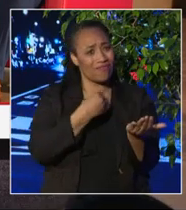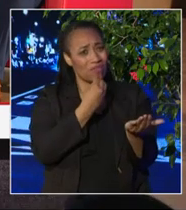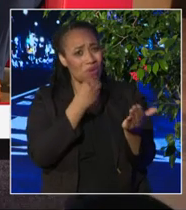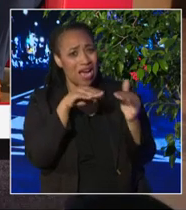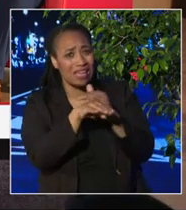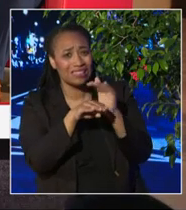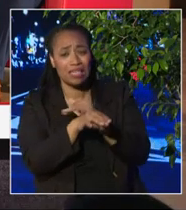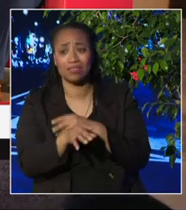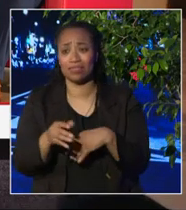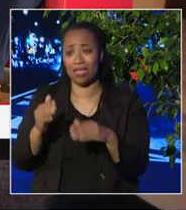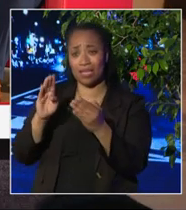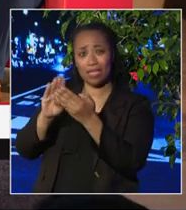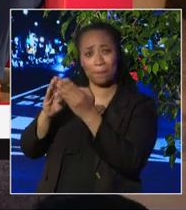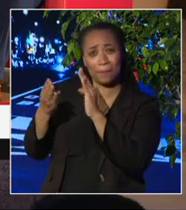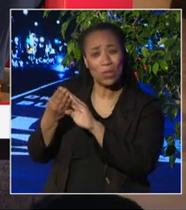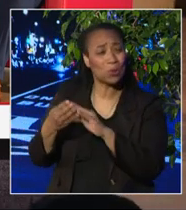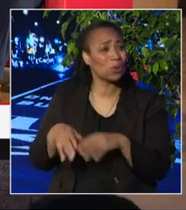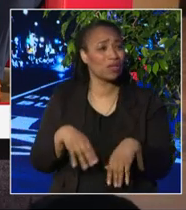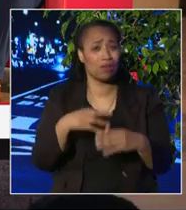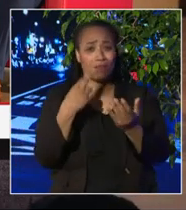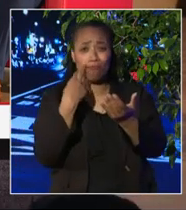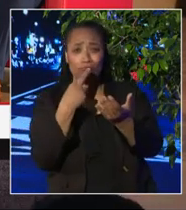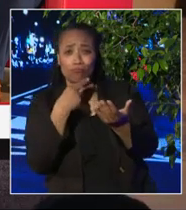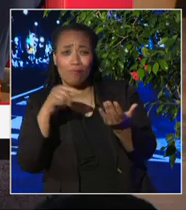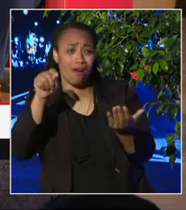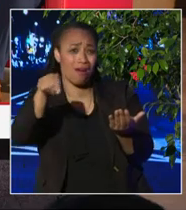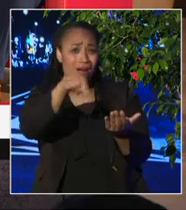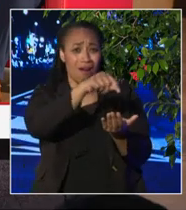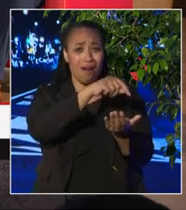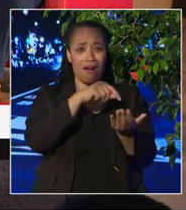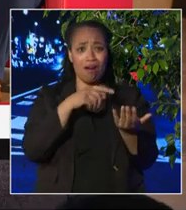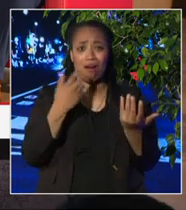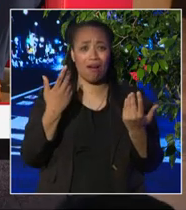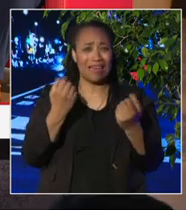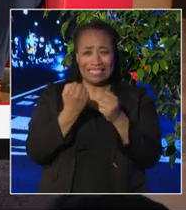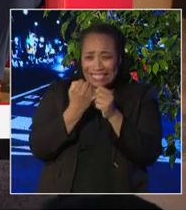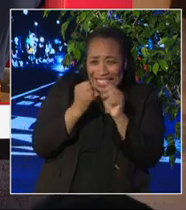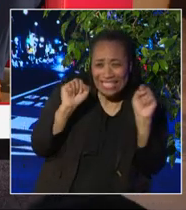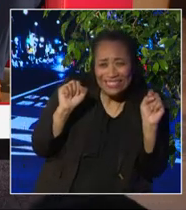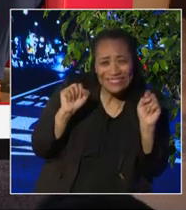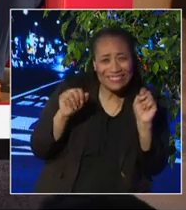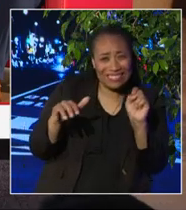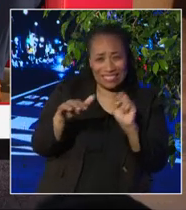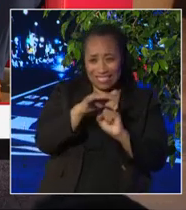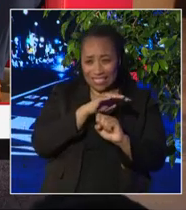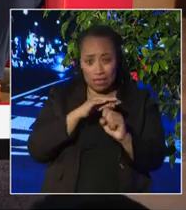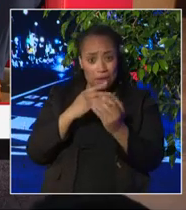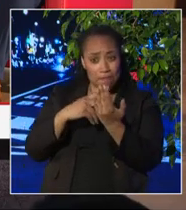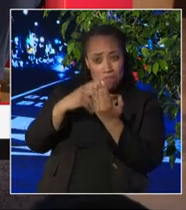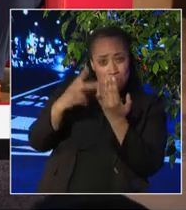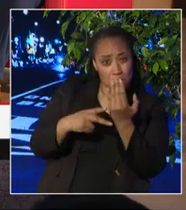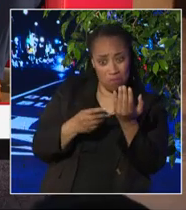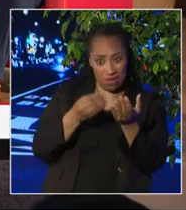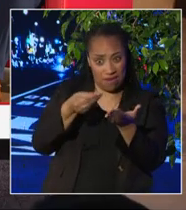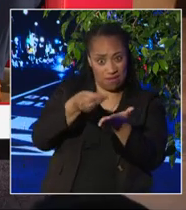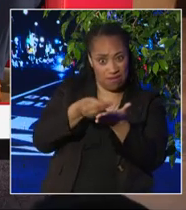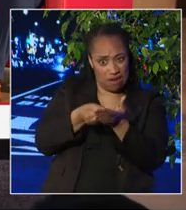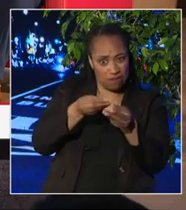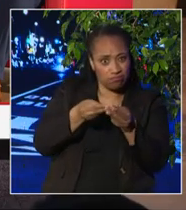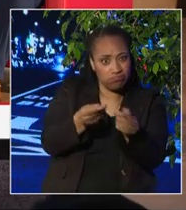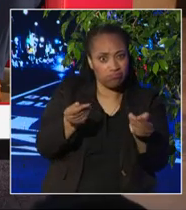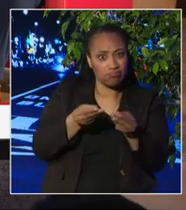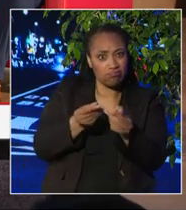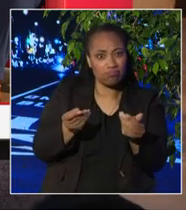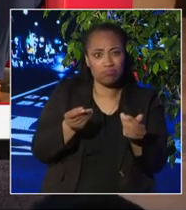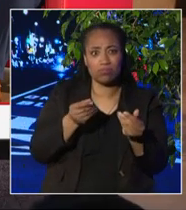heavily invested in clean and safe and programming dollars, as you know, and how we attract more events to every part of the city, which